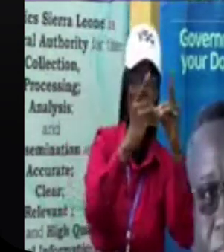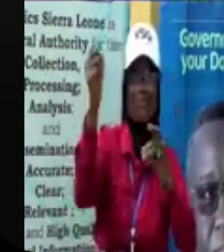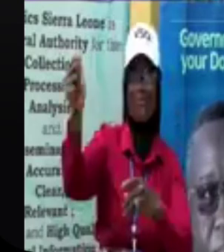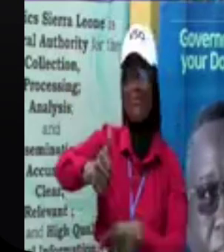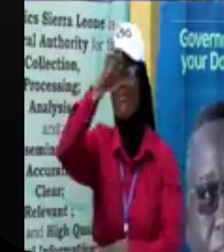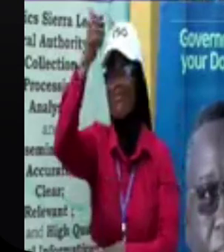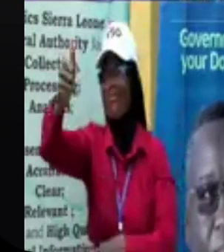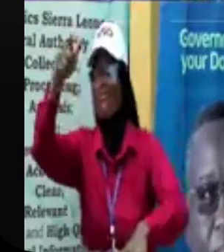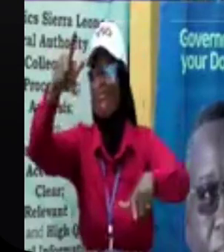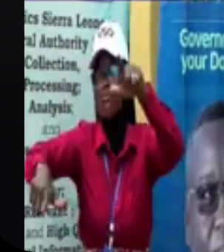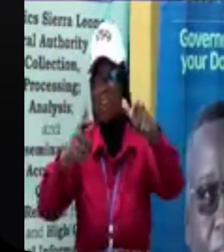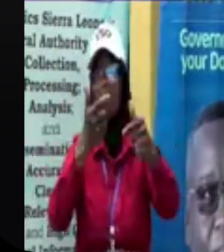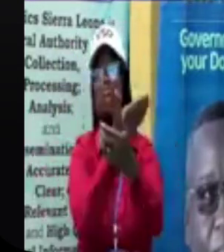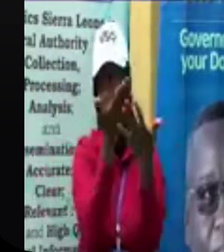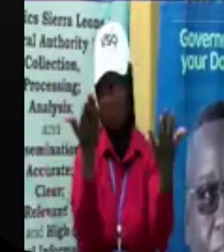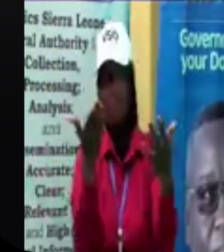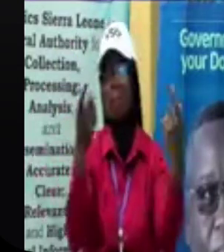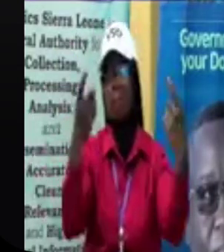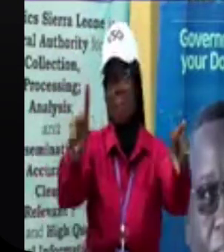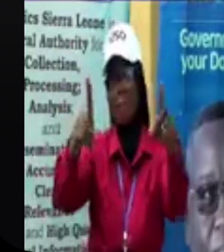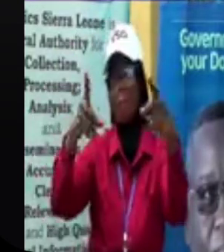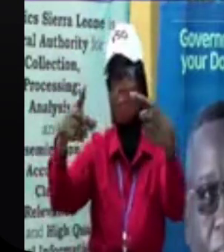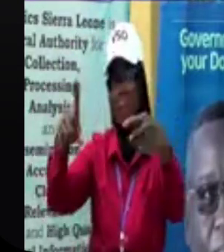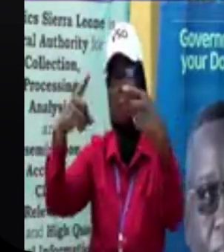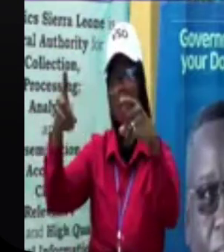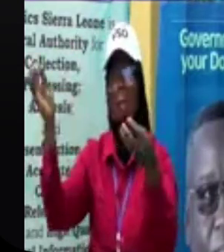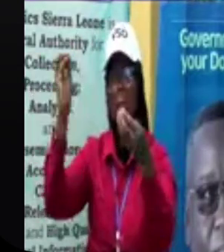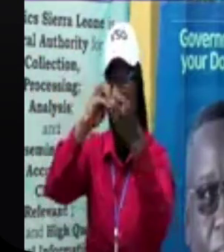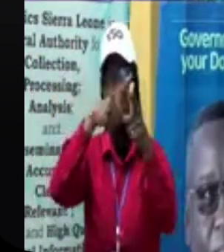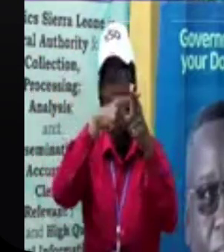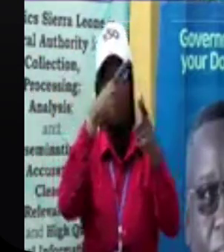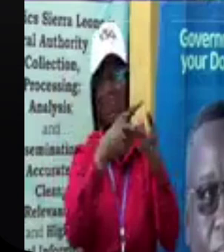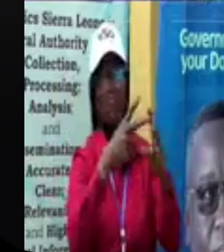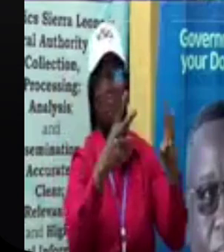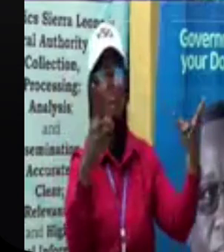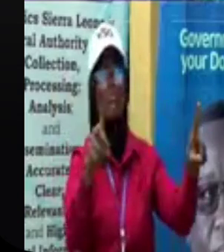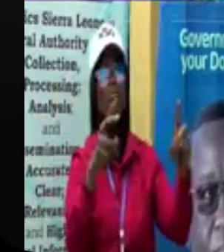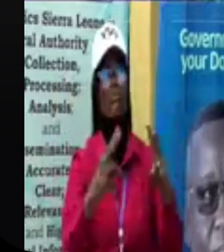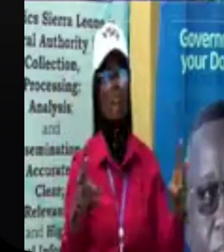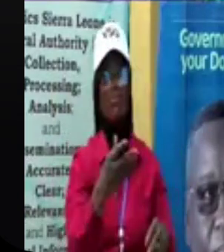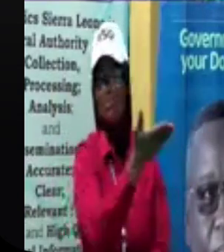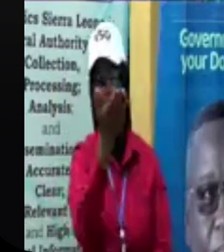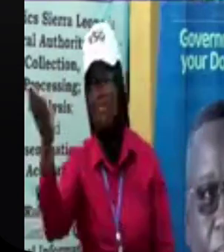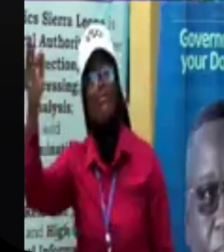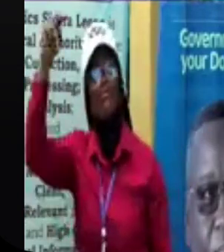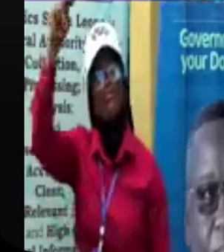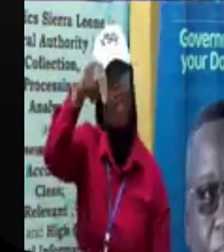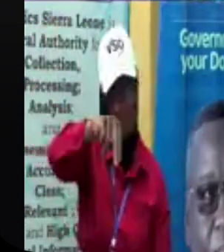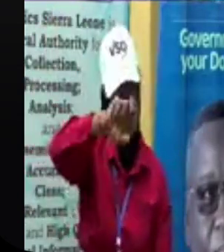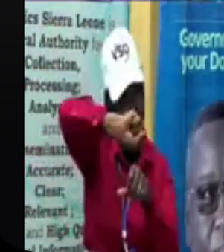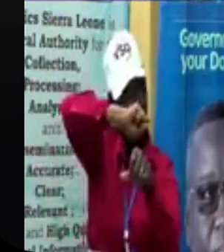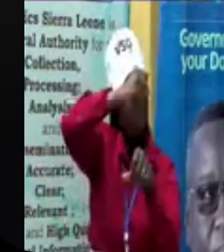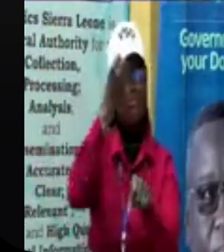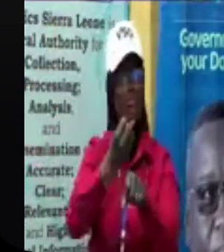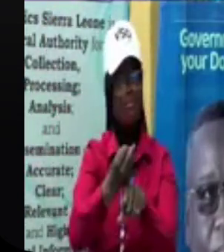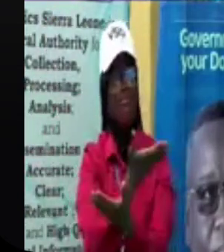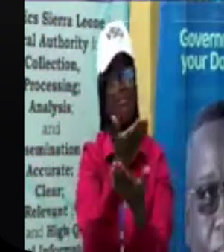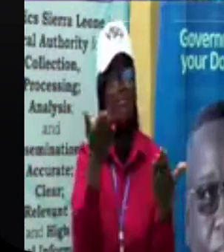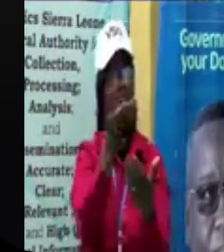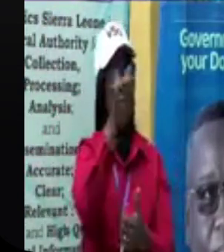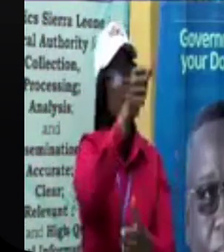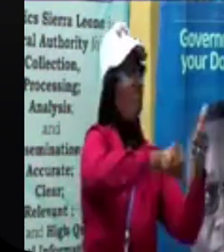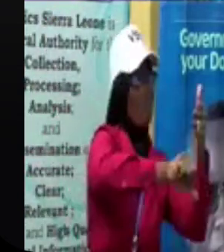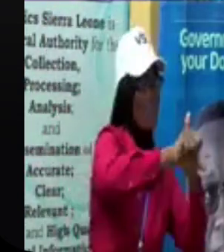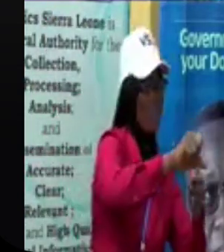level, but good thing in there happen more than how it happened. So we need to know the effort that we will do along the side in terms